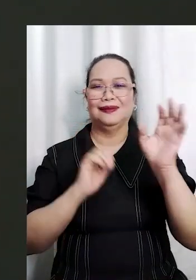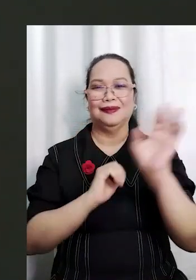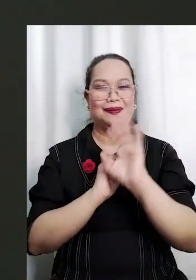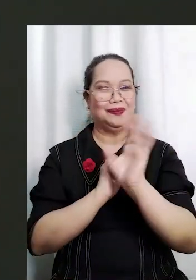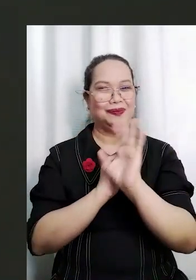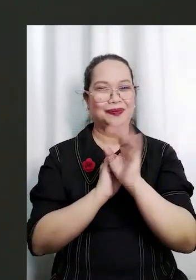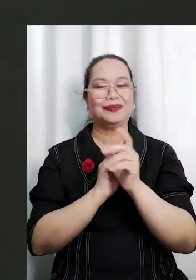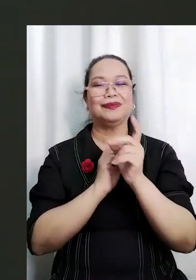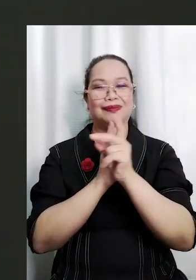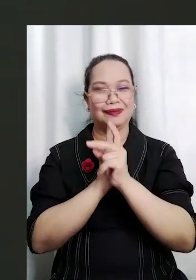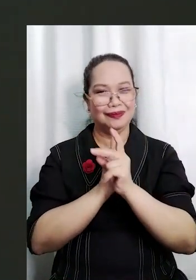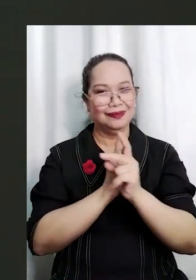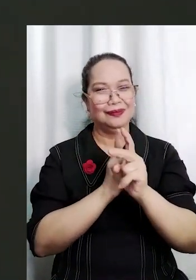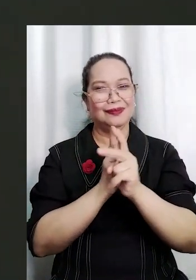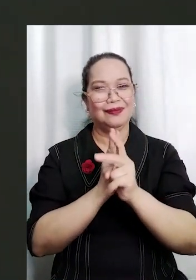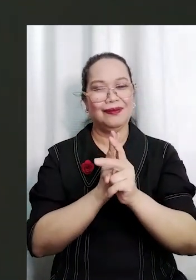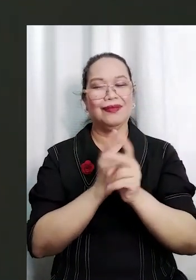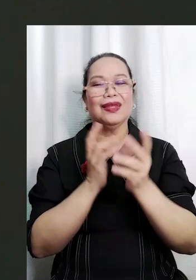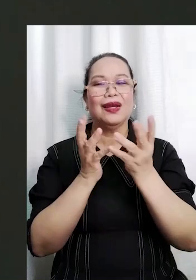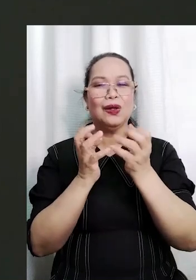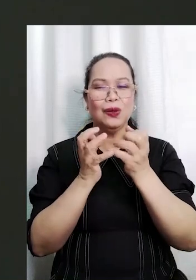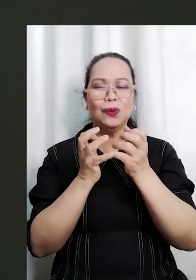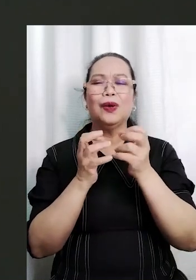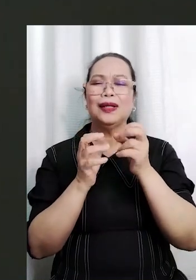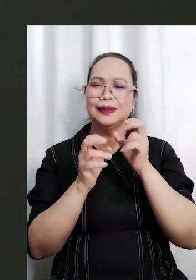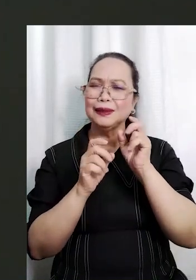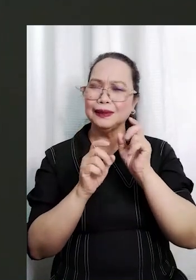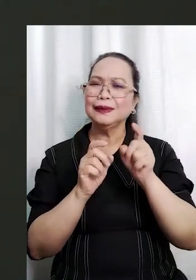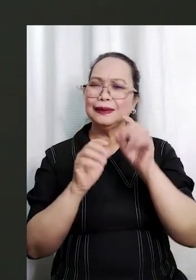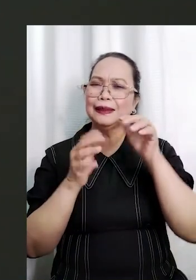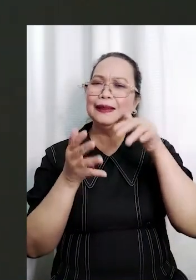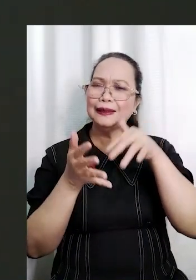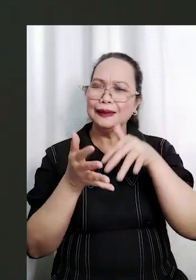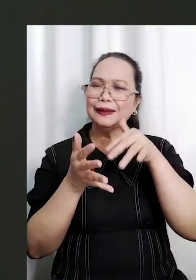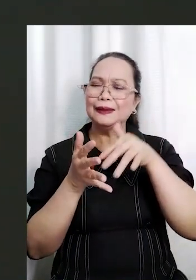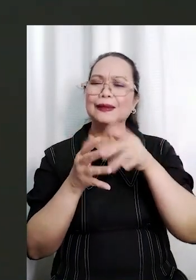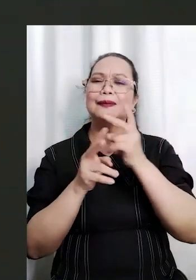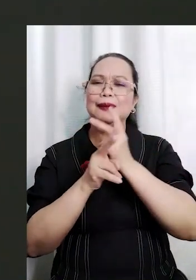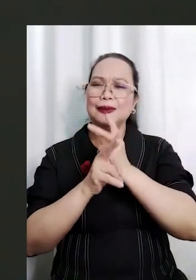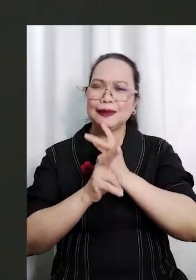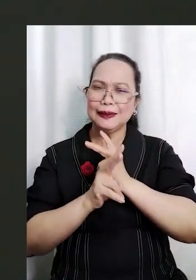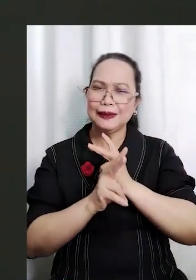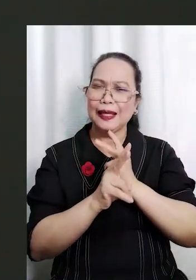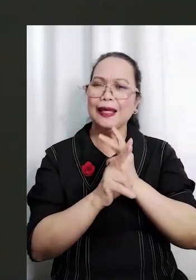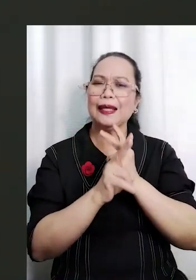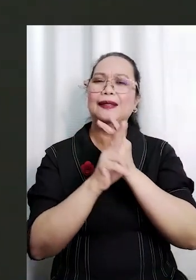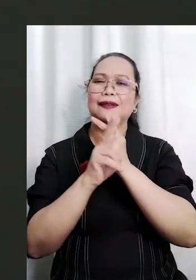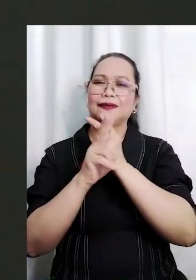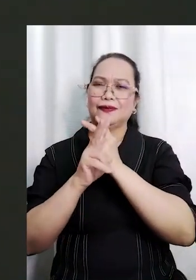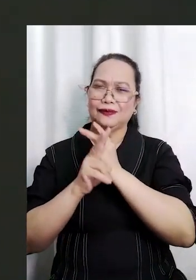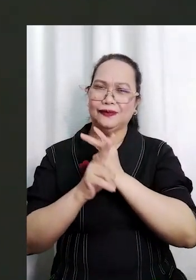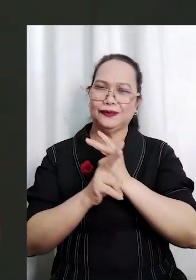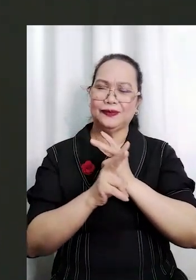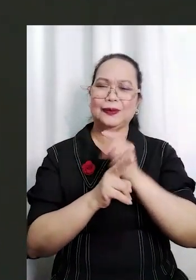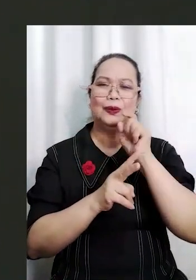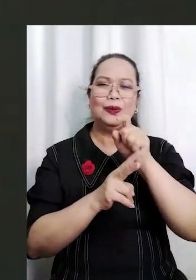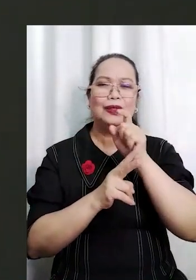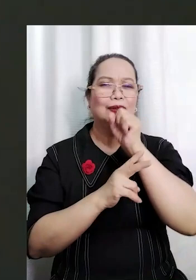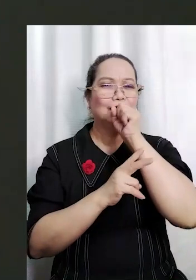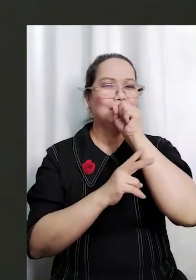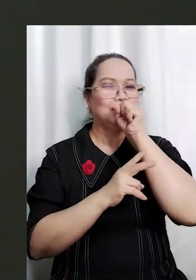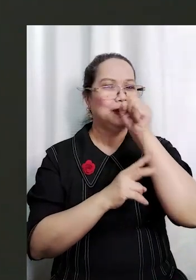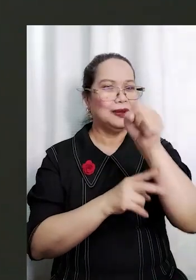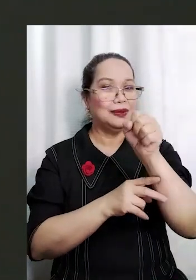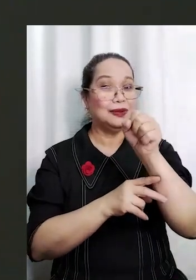padalos-dalos. I want us to tread carefully, a little bit more carefully. Tiyakin